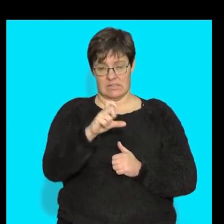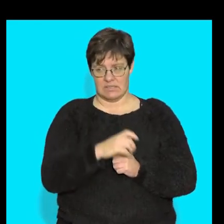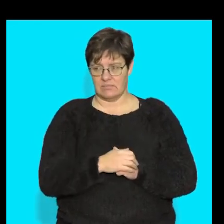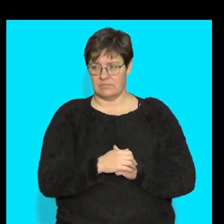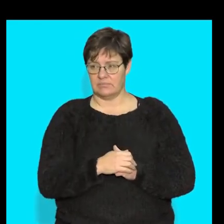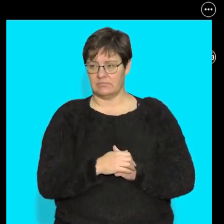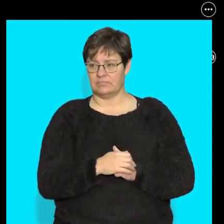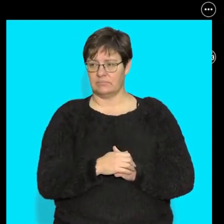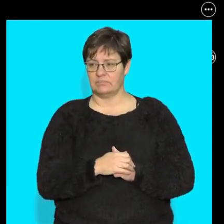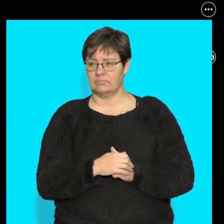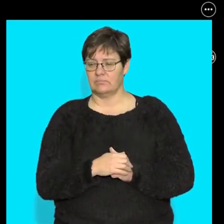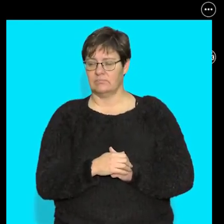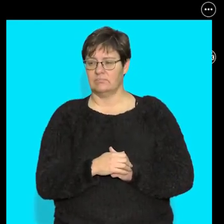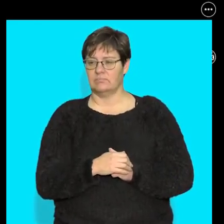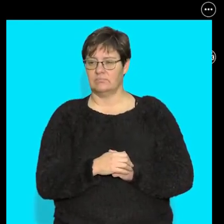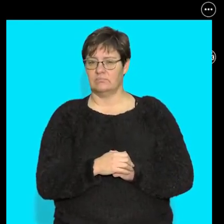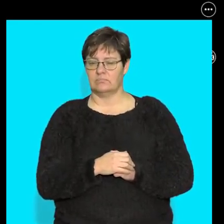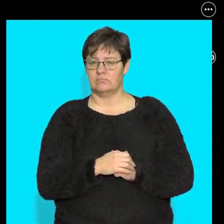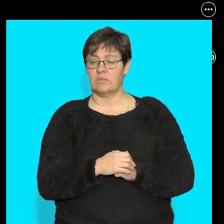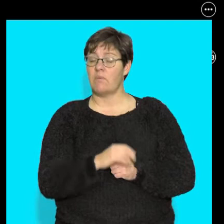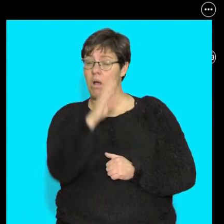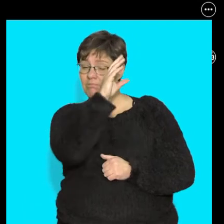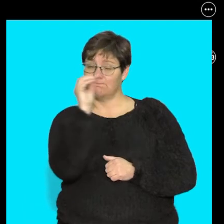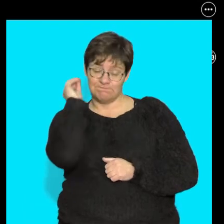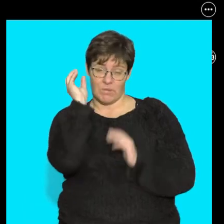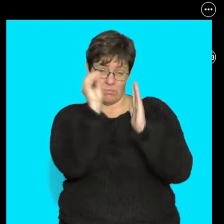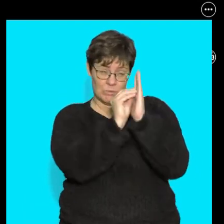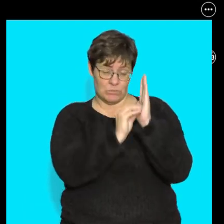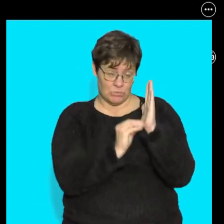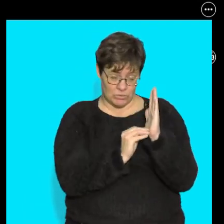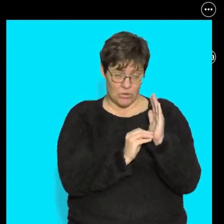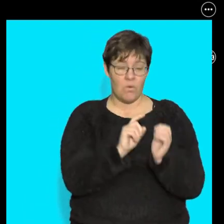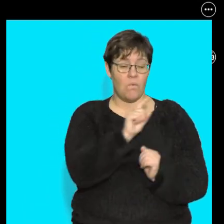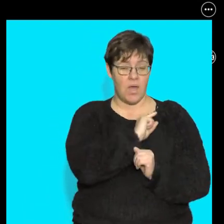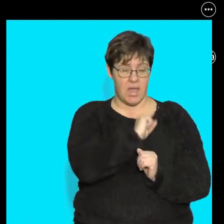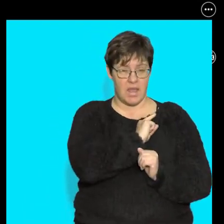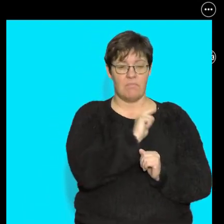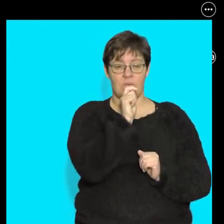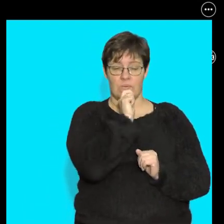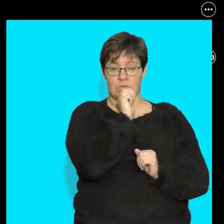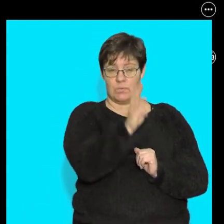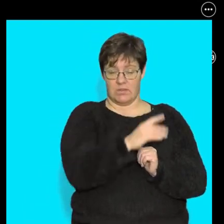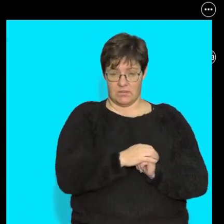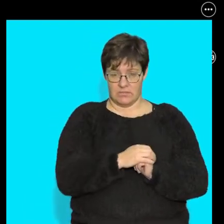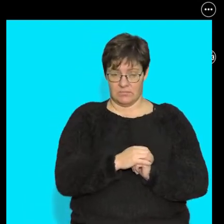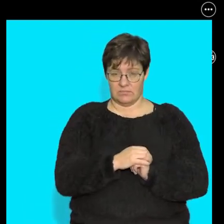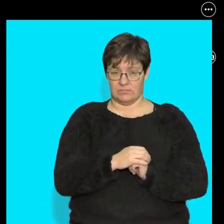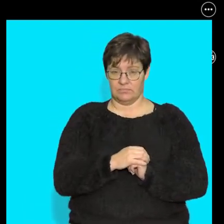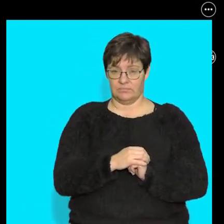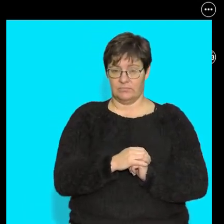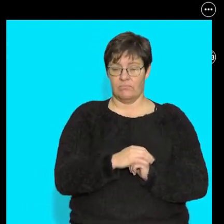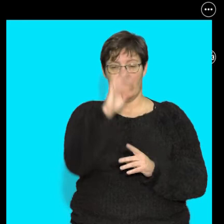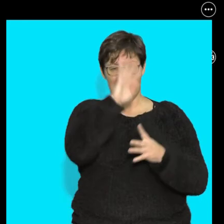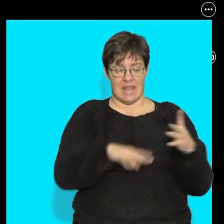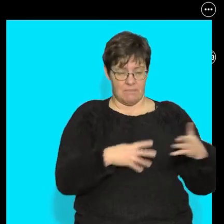94 cents. 94 cents. Please do note these down, right? Because we are going to use them, but I'm just going to put them in a